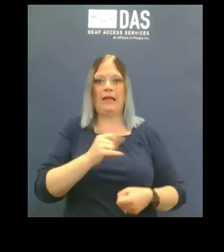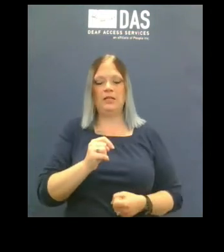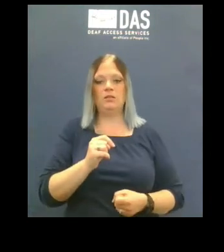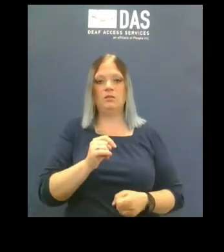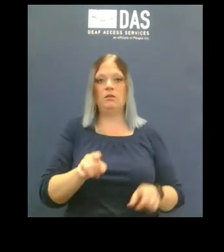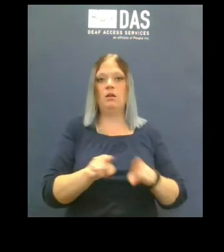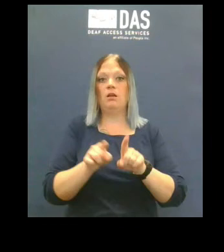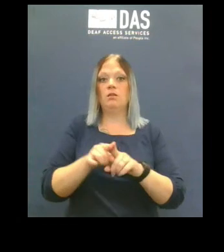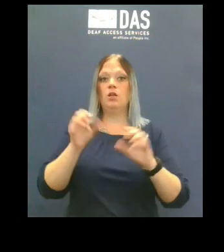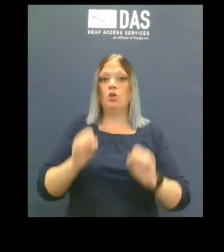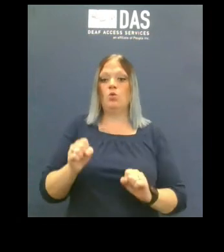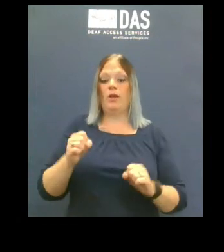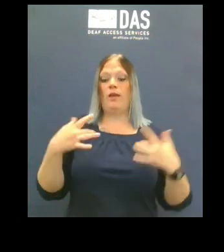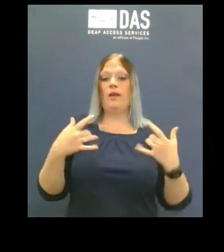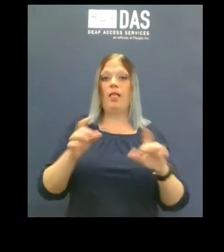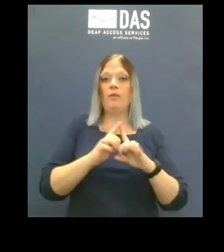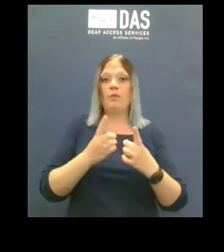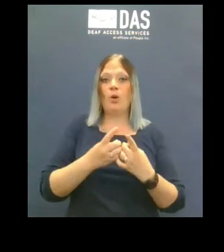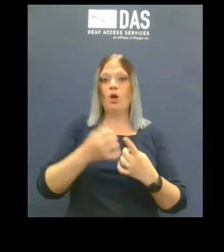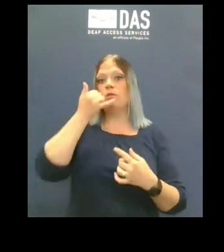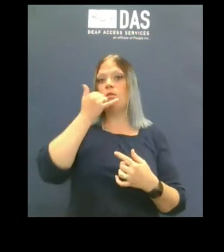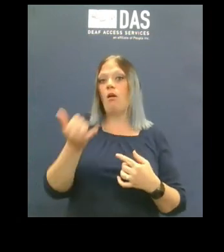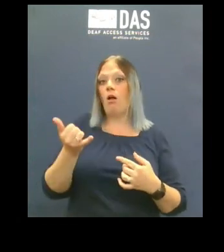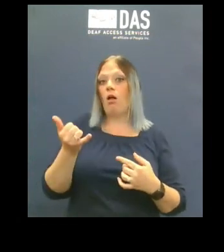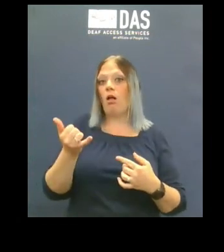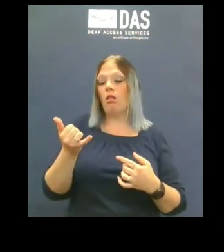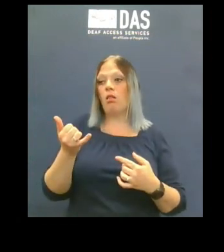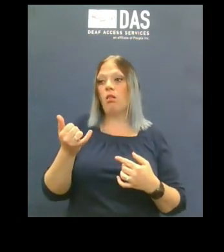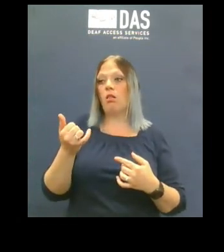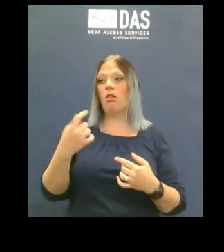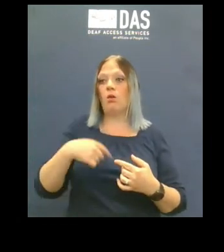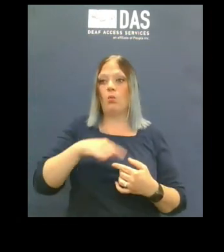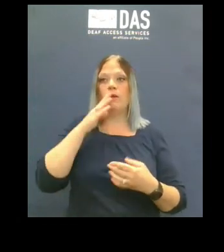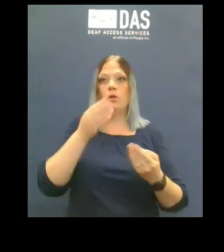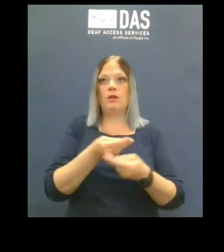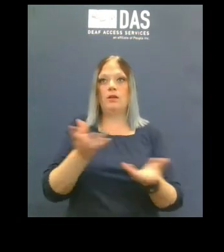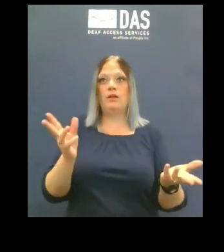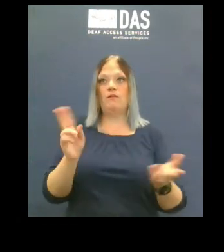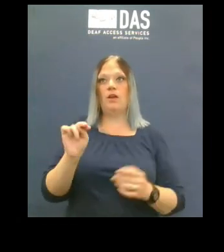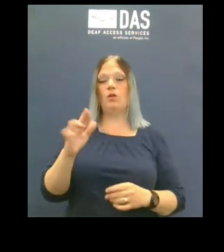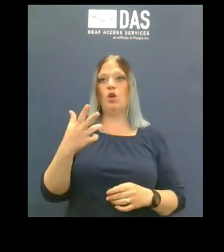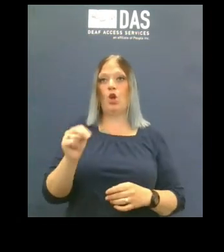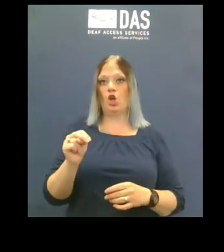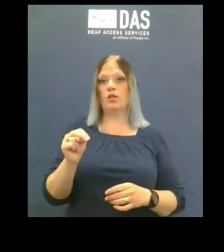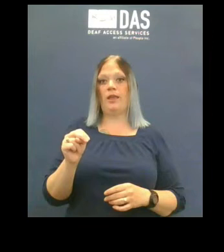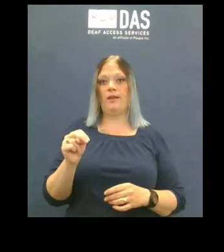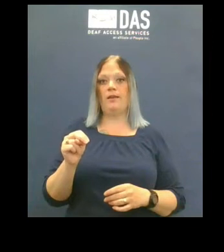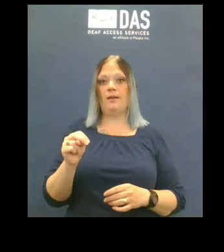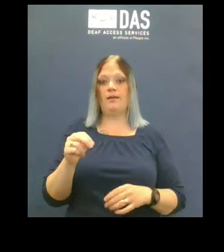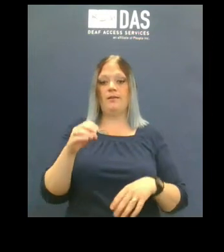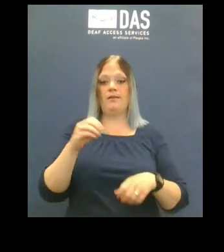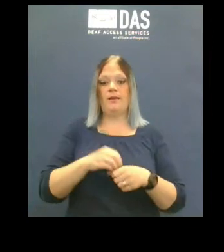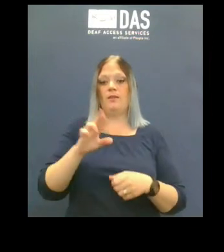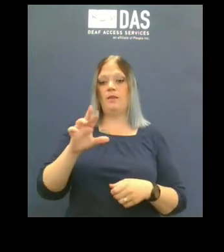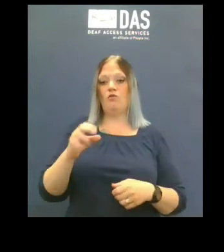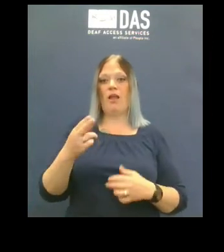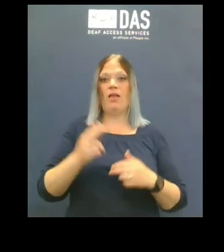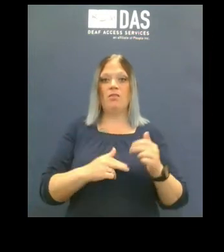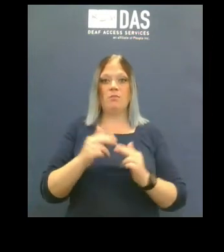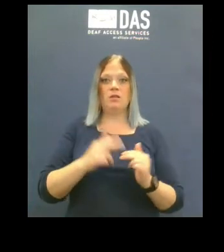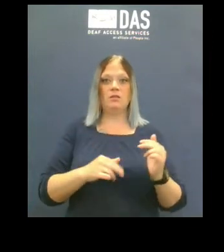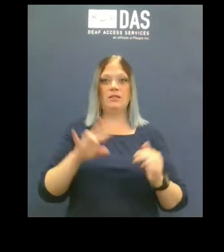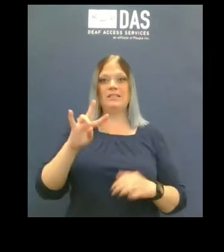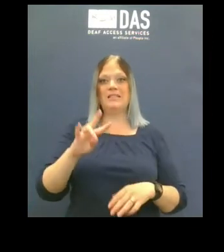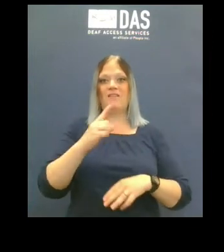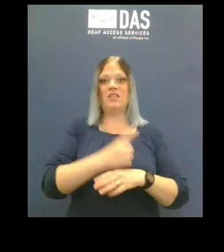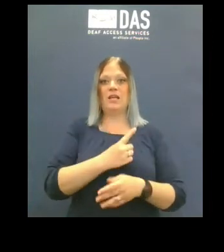you can go to the health department. Call the health department, and we are giving out Narcan at our Rath building 7